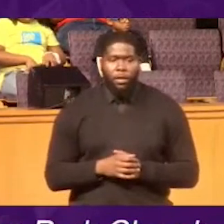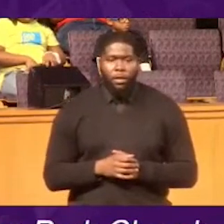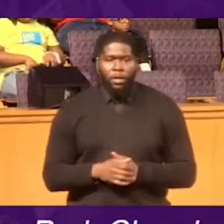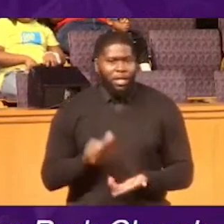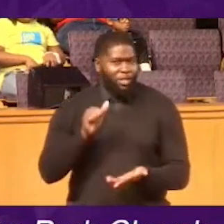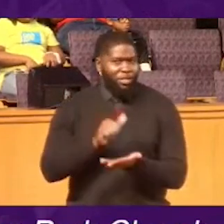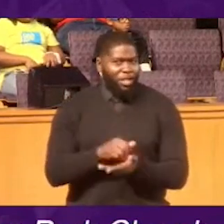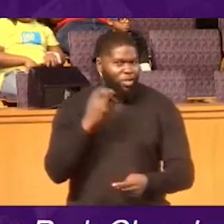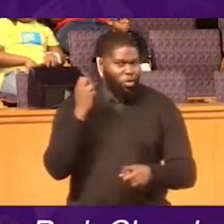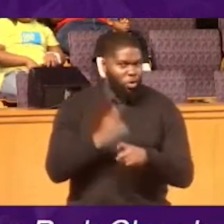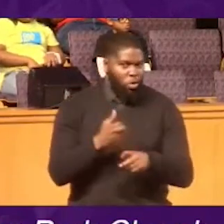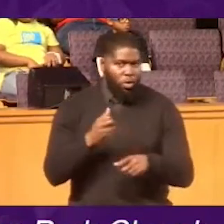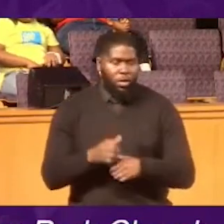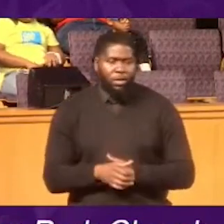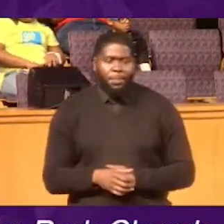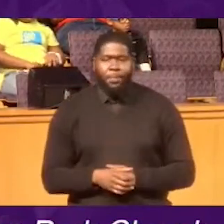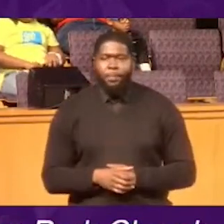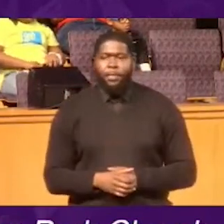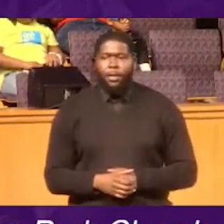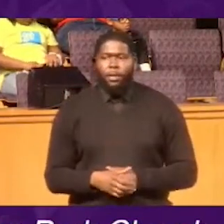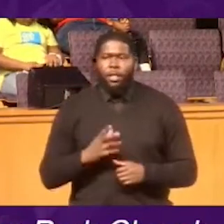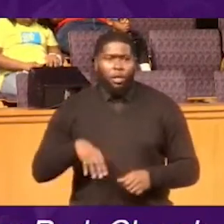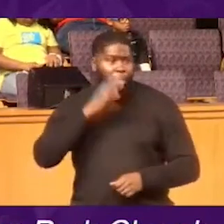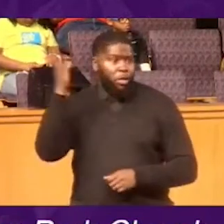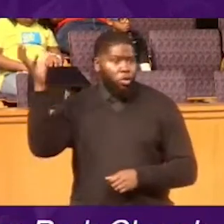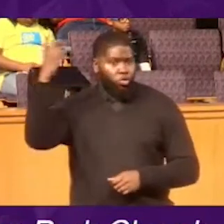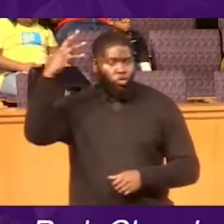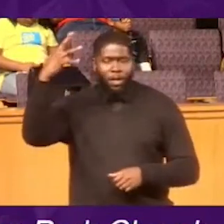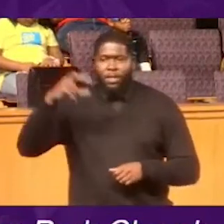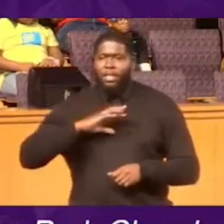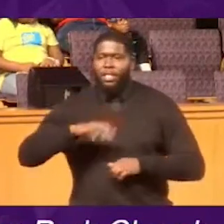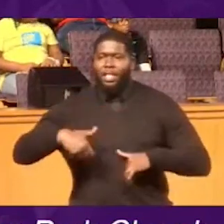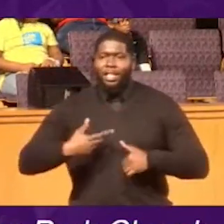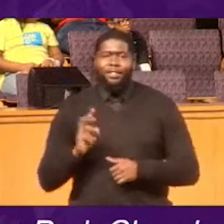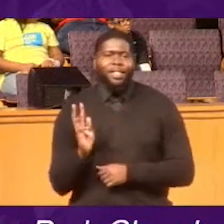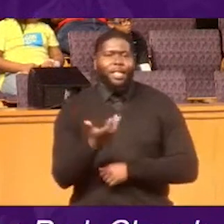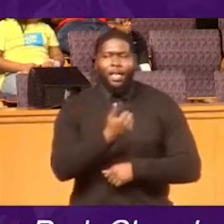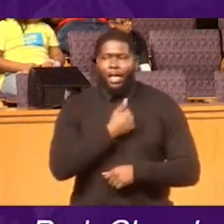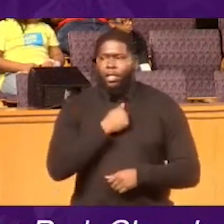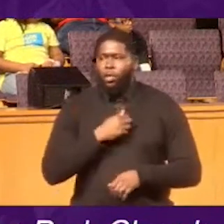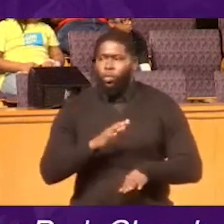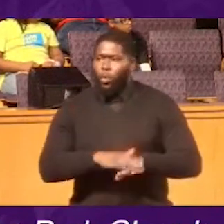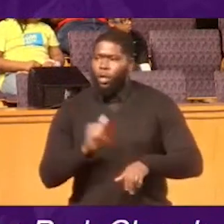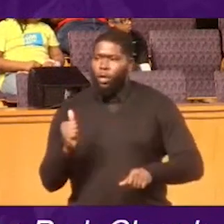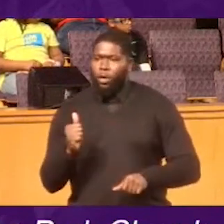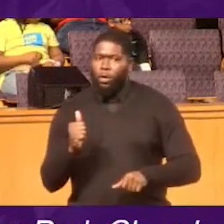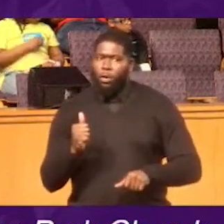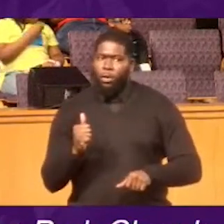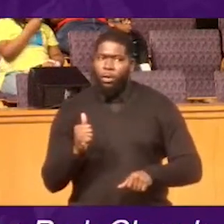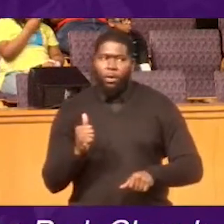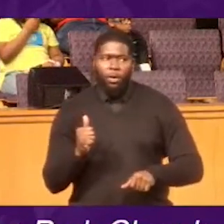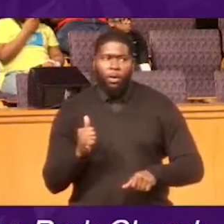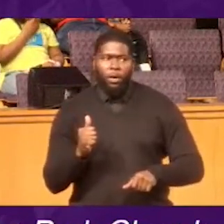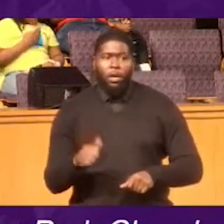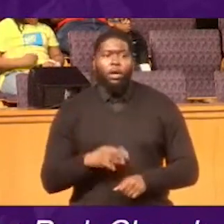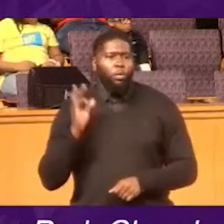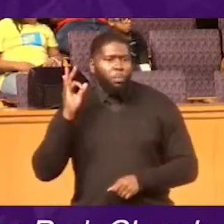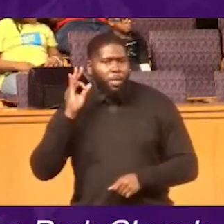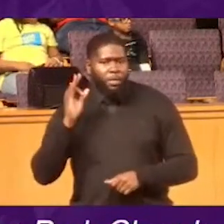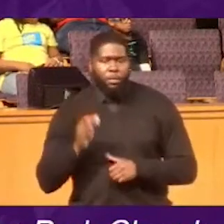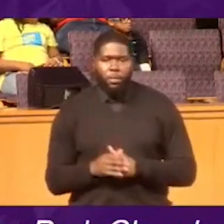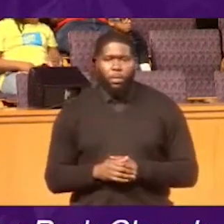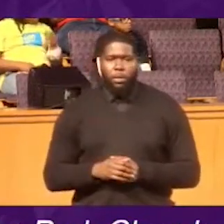That's hard. Think about the grace she gives us when we call upon the bishop.